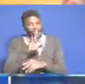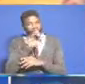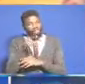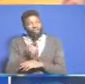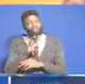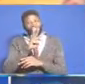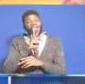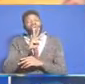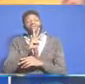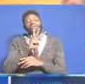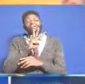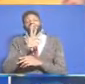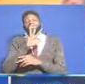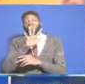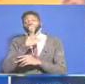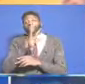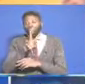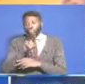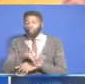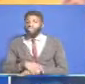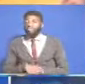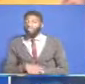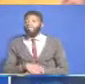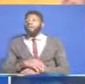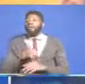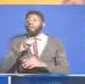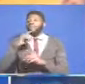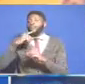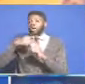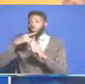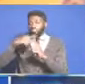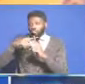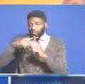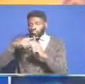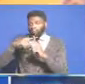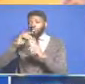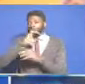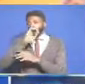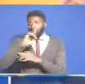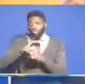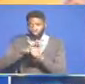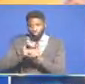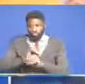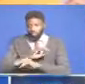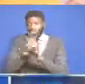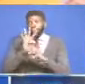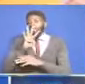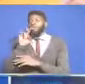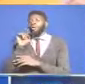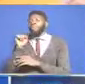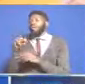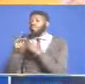3,452 samples tested, pushing the positivity rate to 4.7%. 16 people